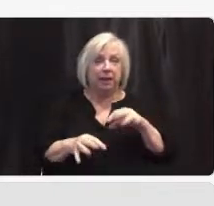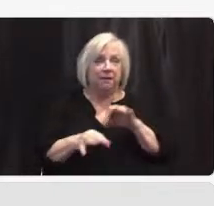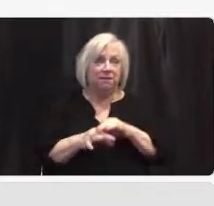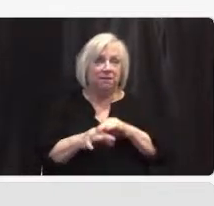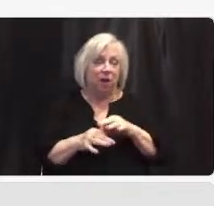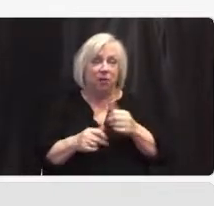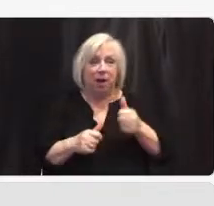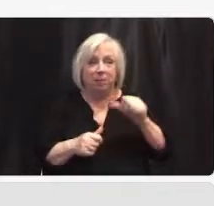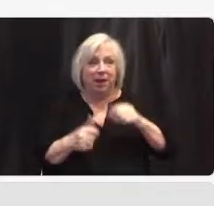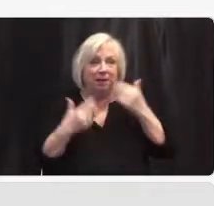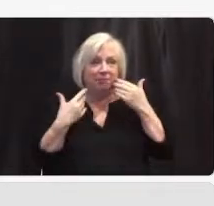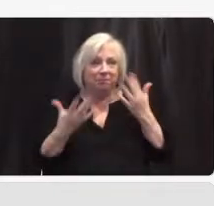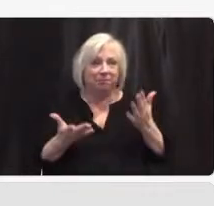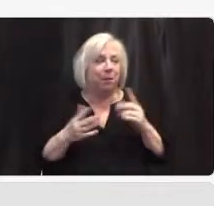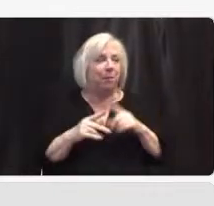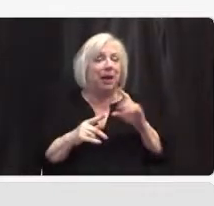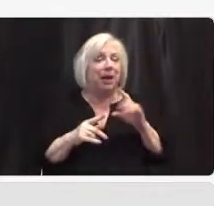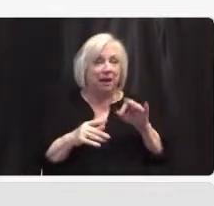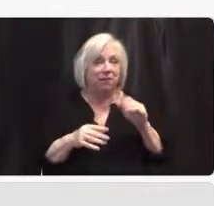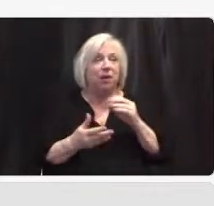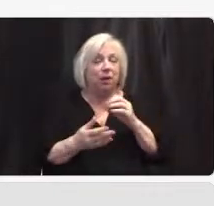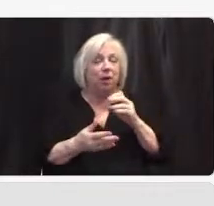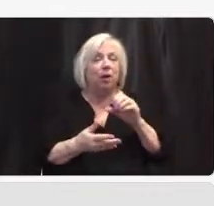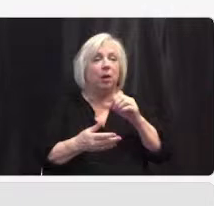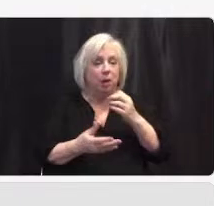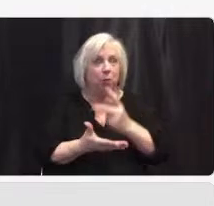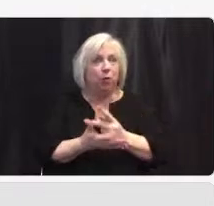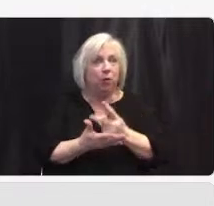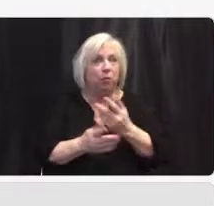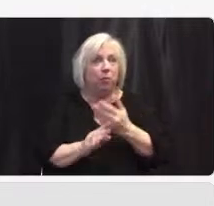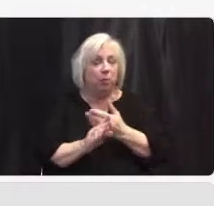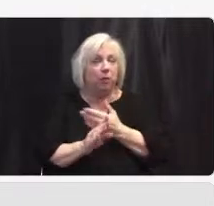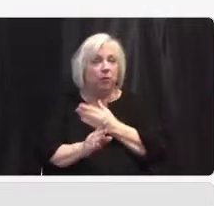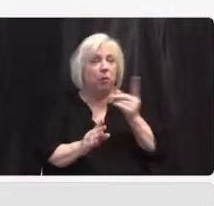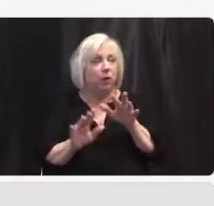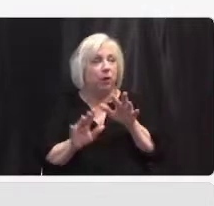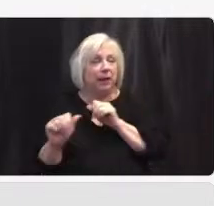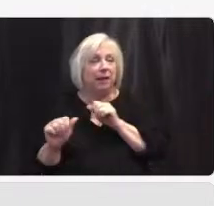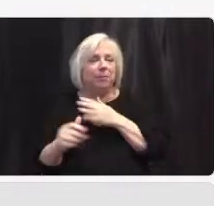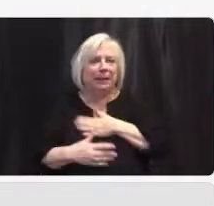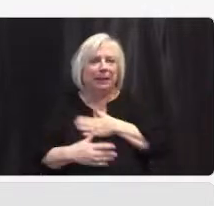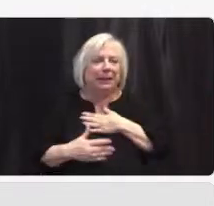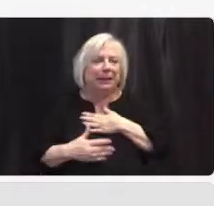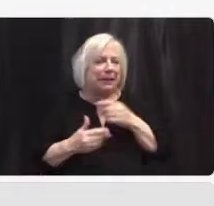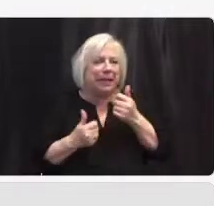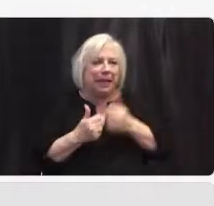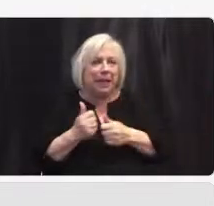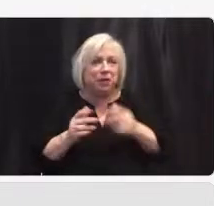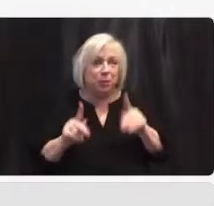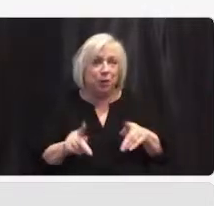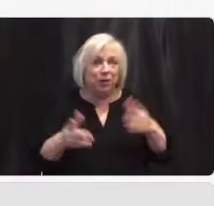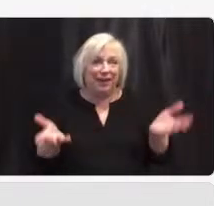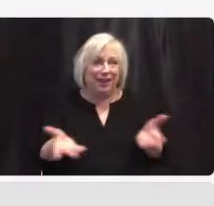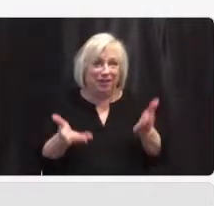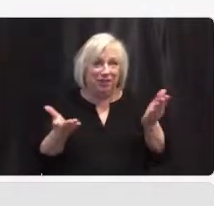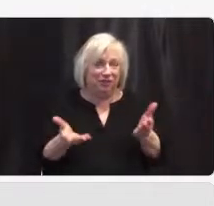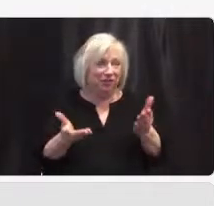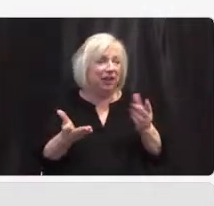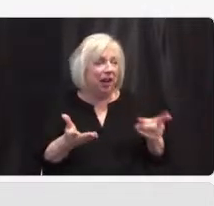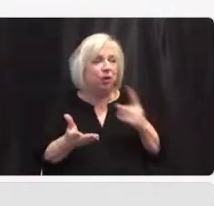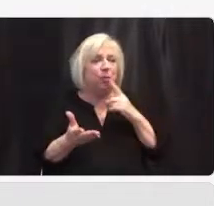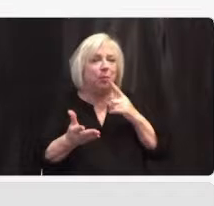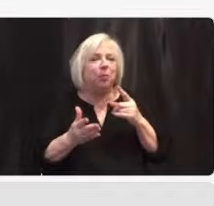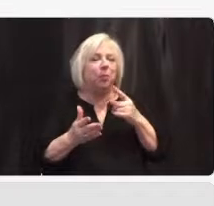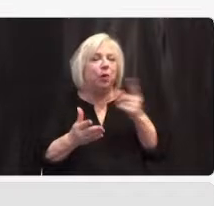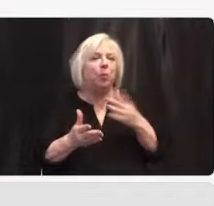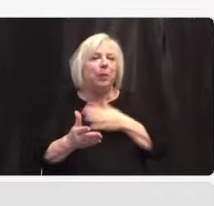if it does get approved before you leave, can you make sure that you, at least each and every one of these neighbors here, can they please get your